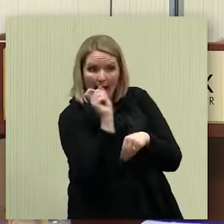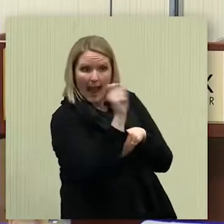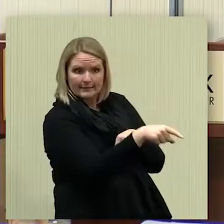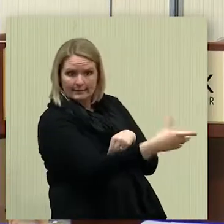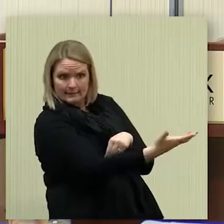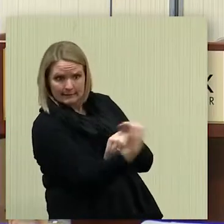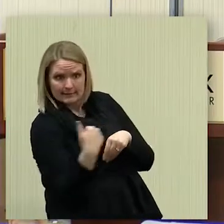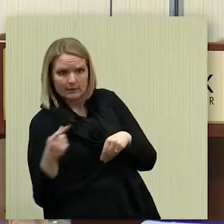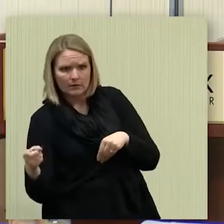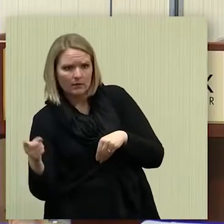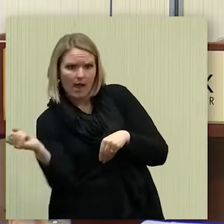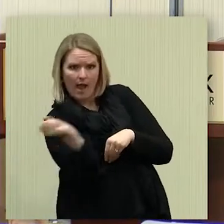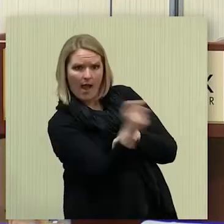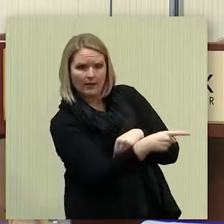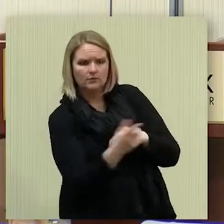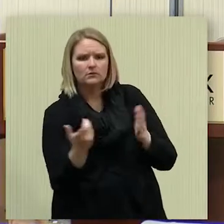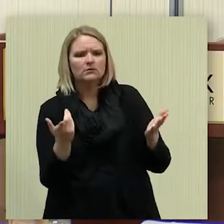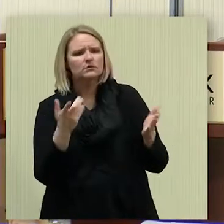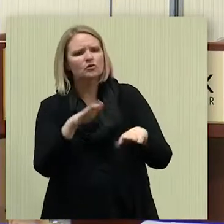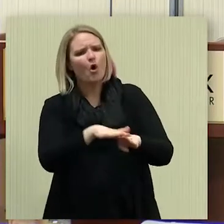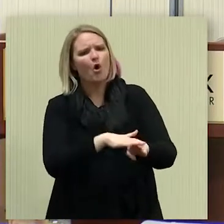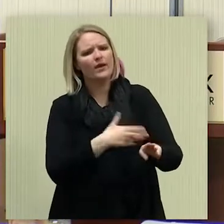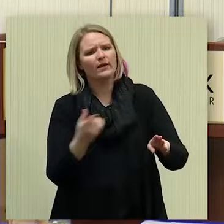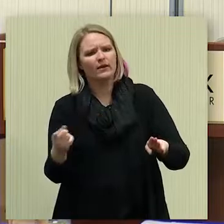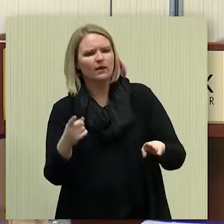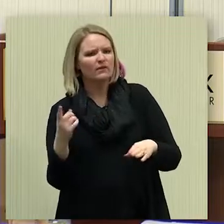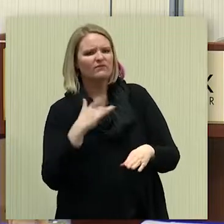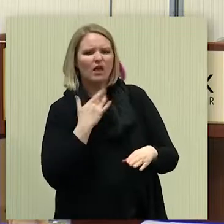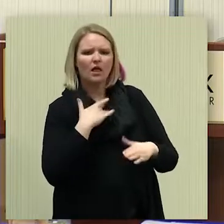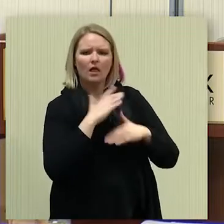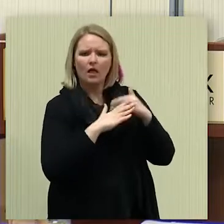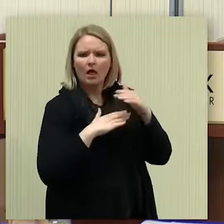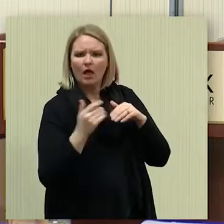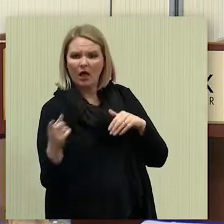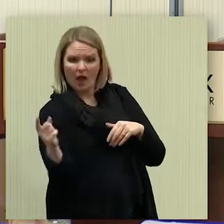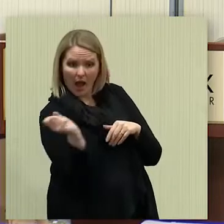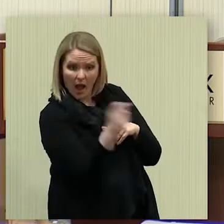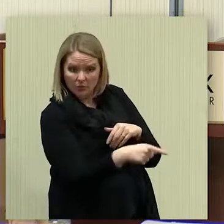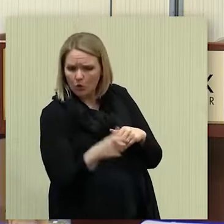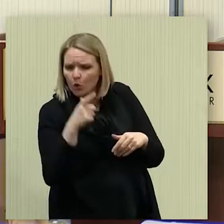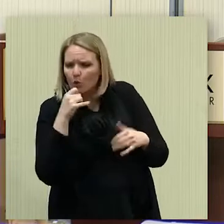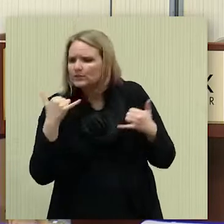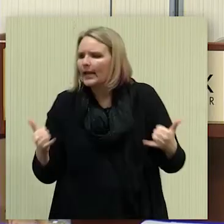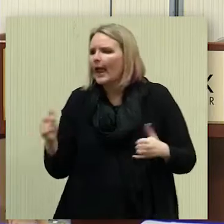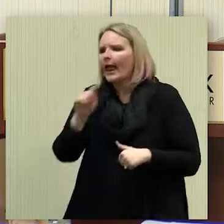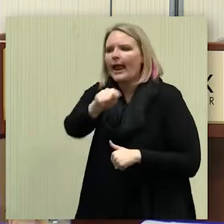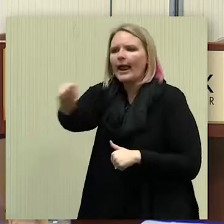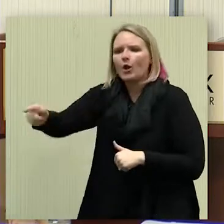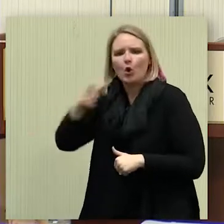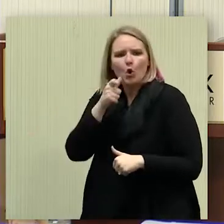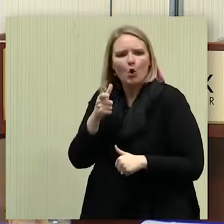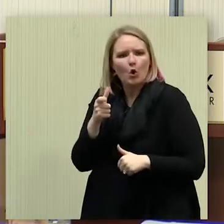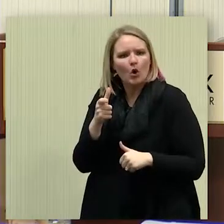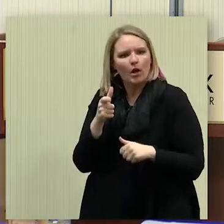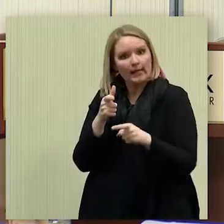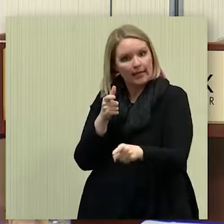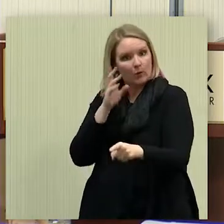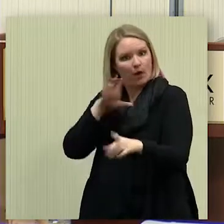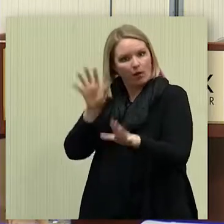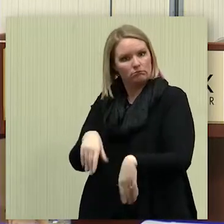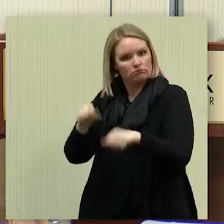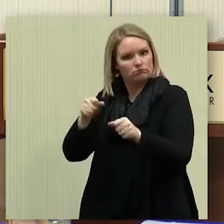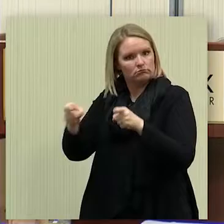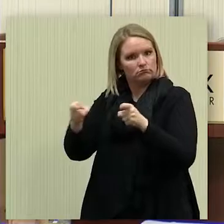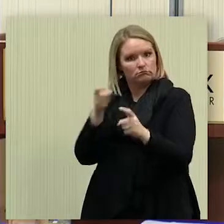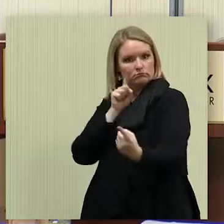then slowly, just that gradual release, then we would go out and who are you gonna play with today? And then kind of back off and let him do his own